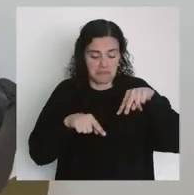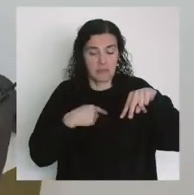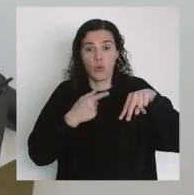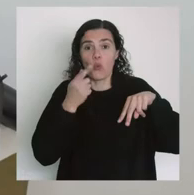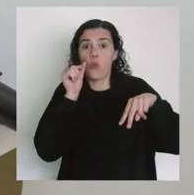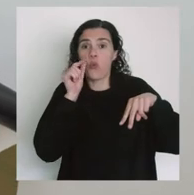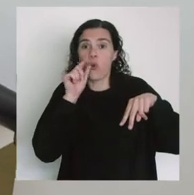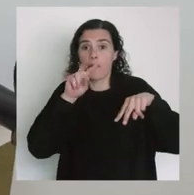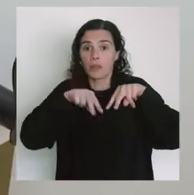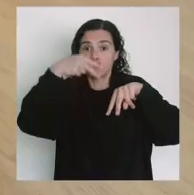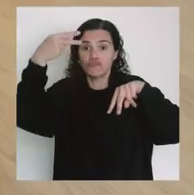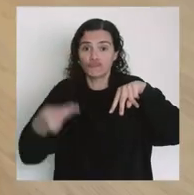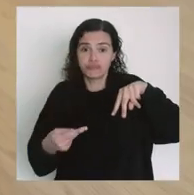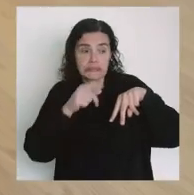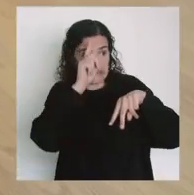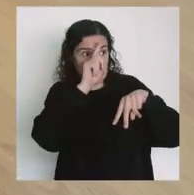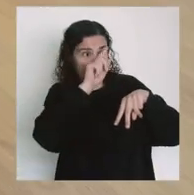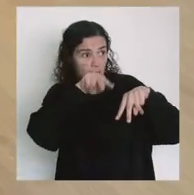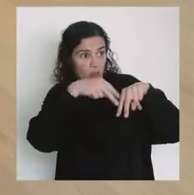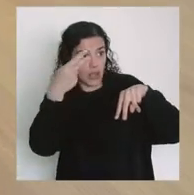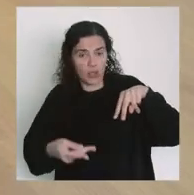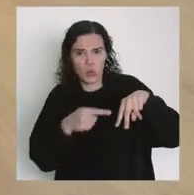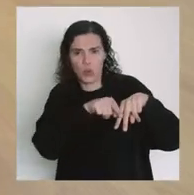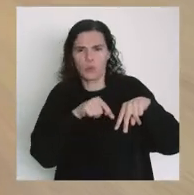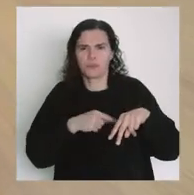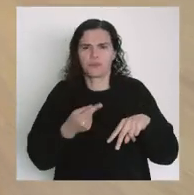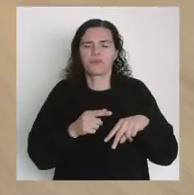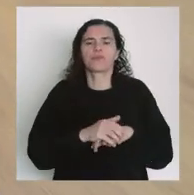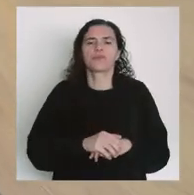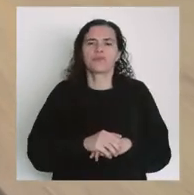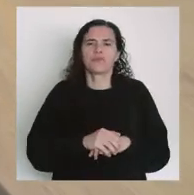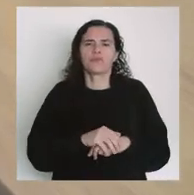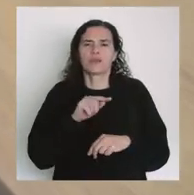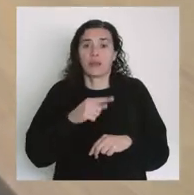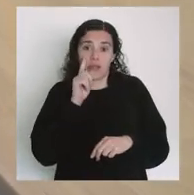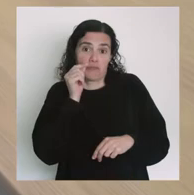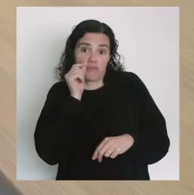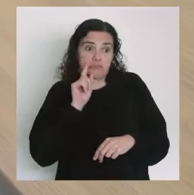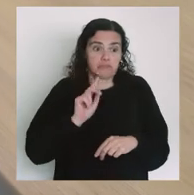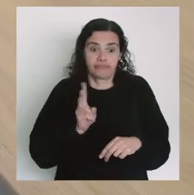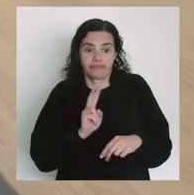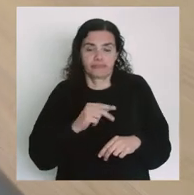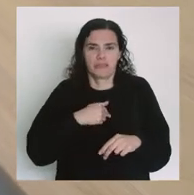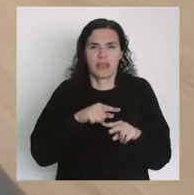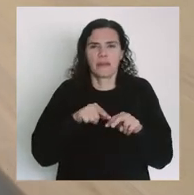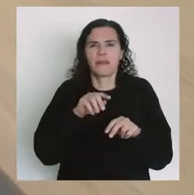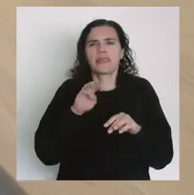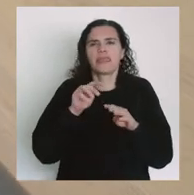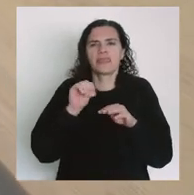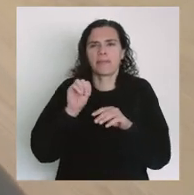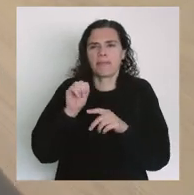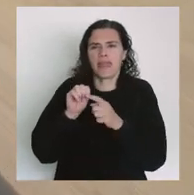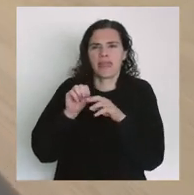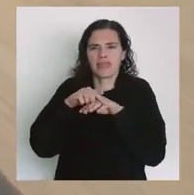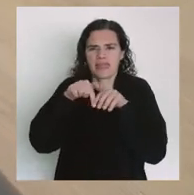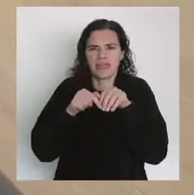horseman that fell off the horse moving is her toes. You also have a kind